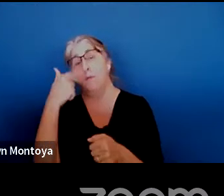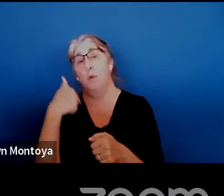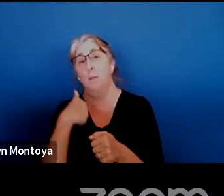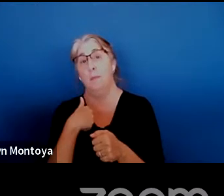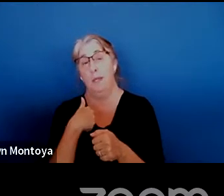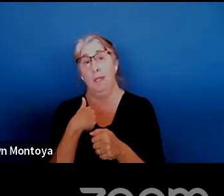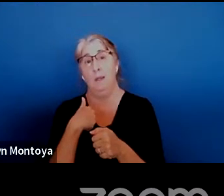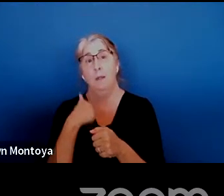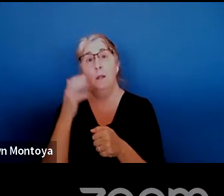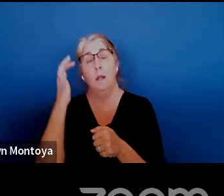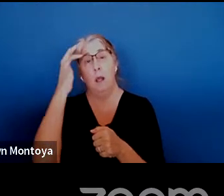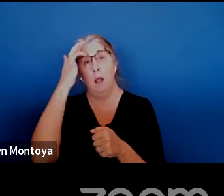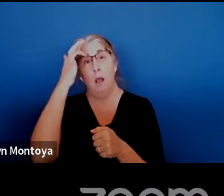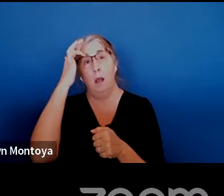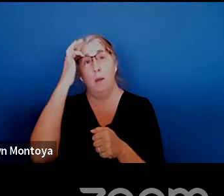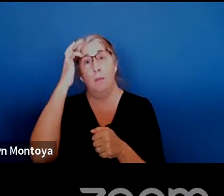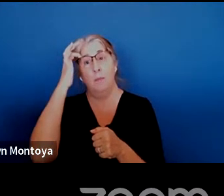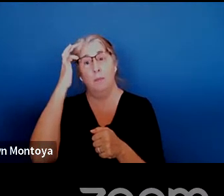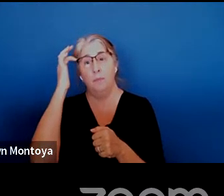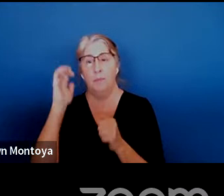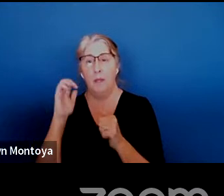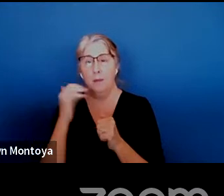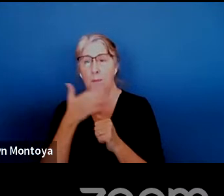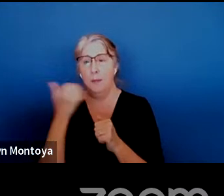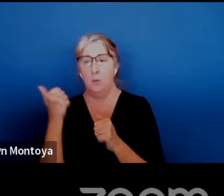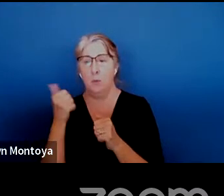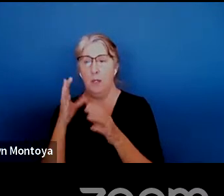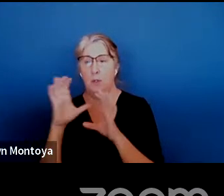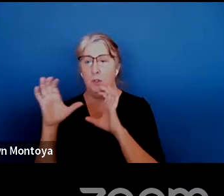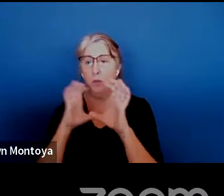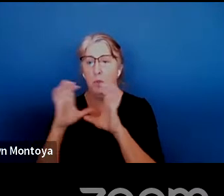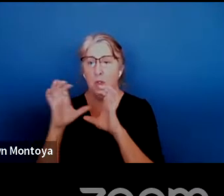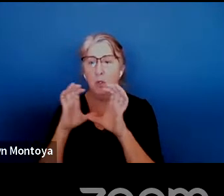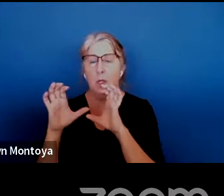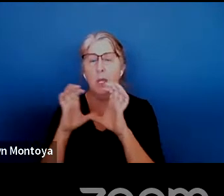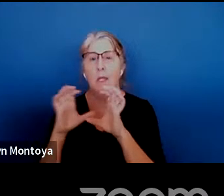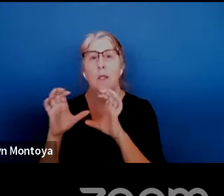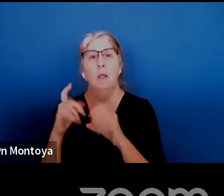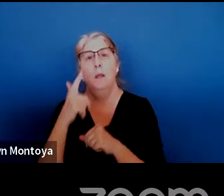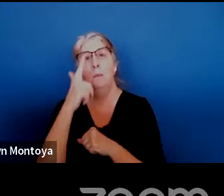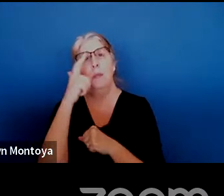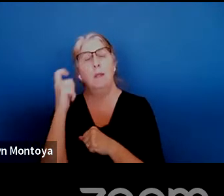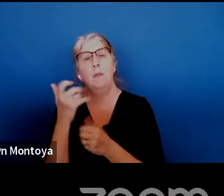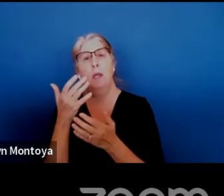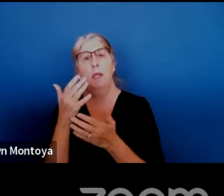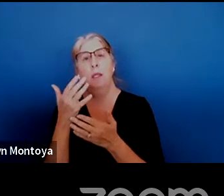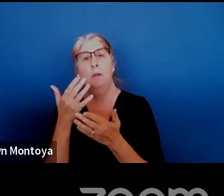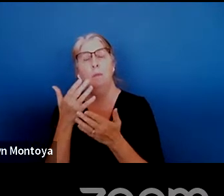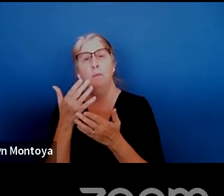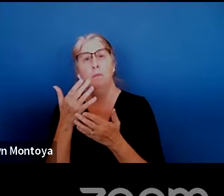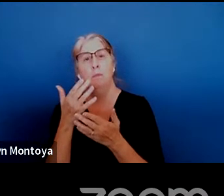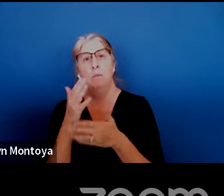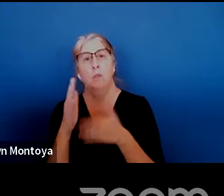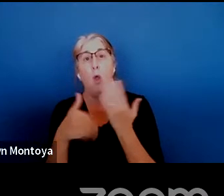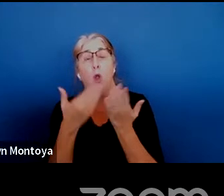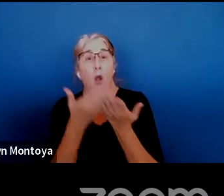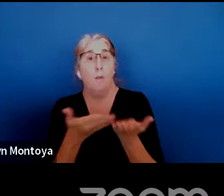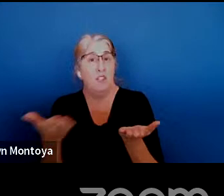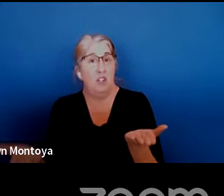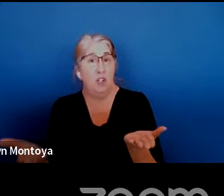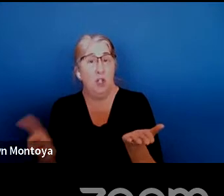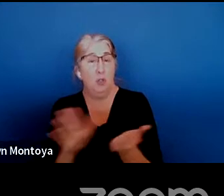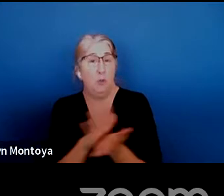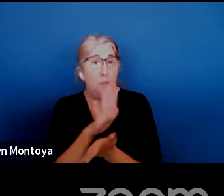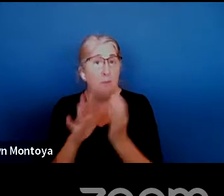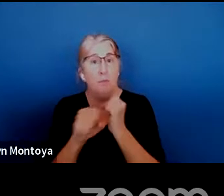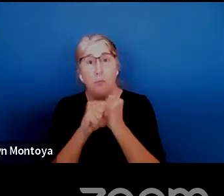how I communicate the best, because I can bring in the materials with me and I can show them our literature